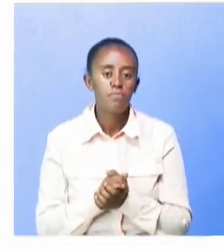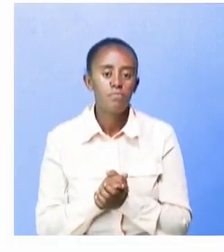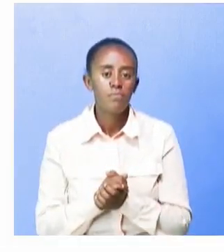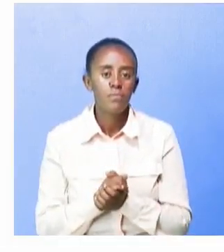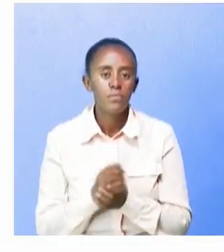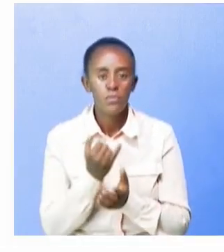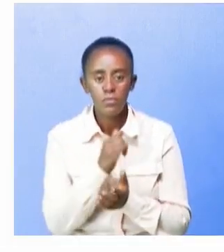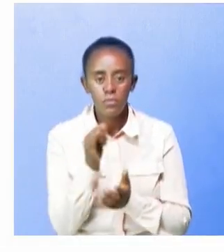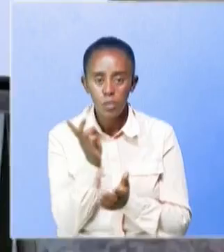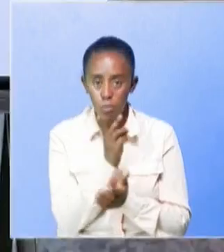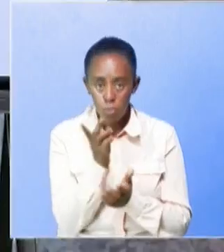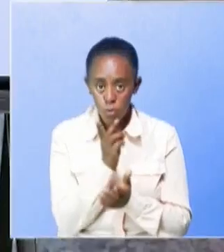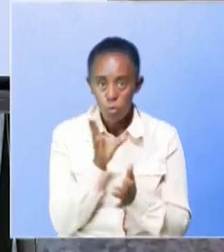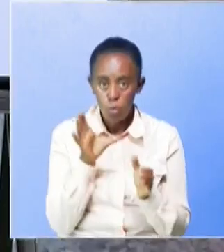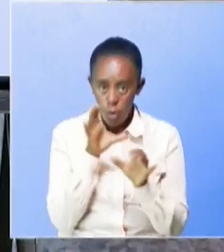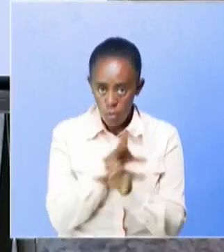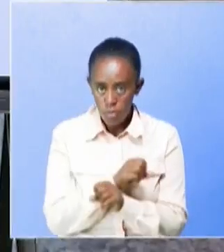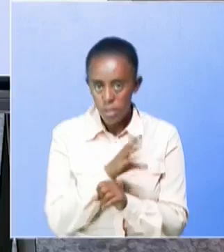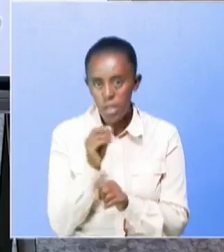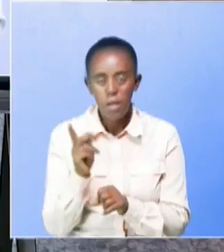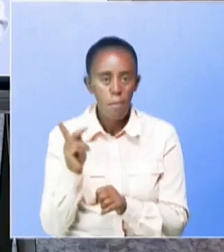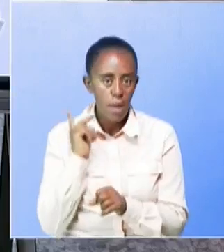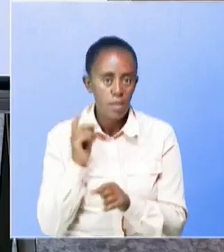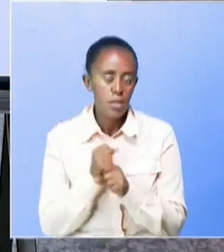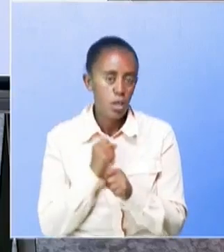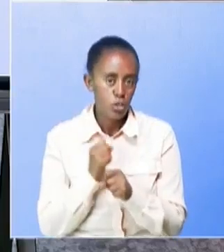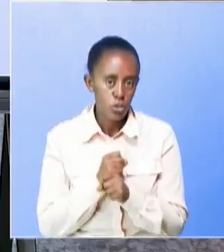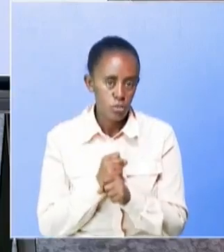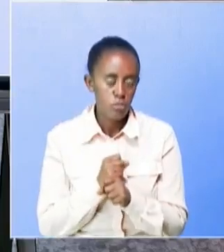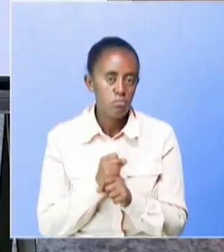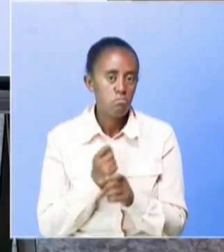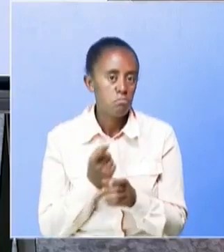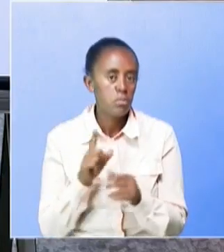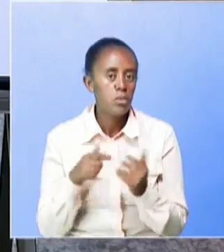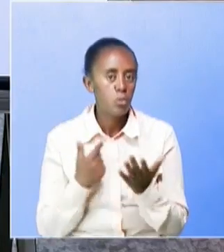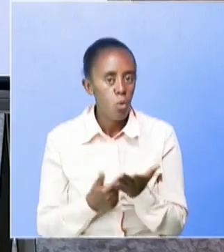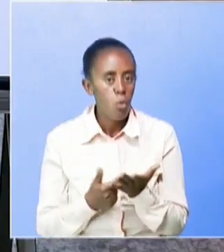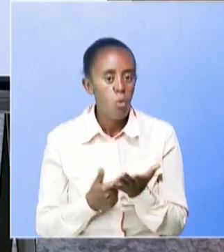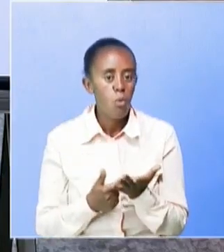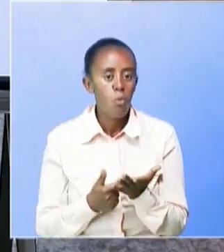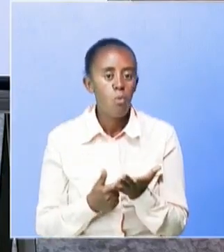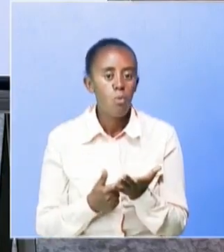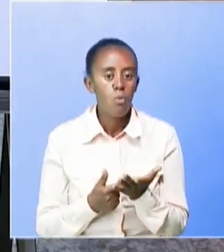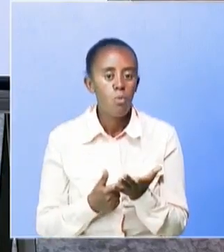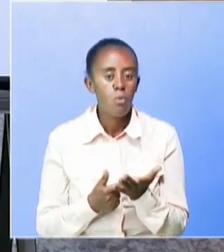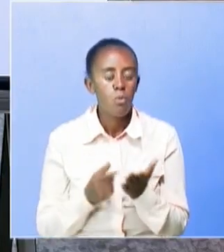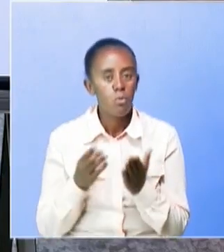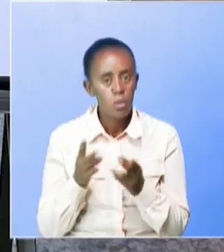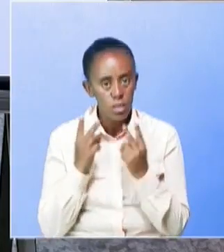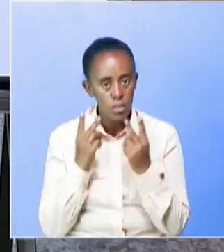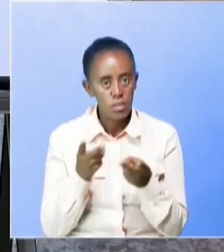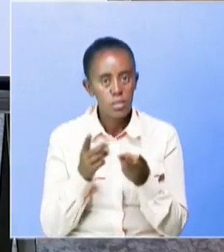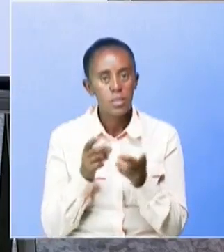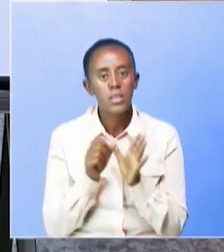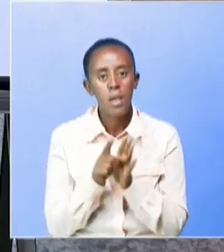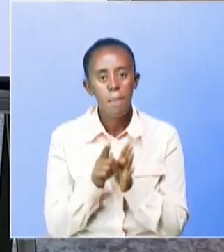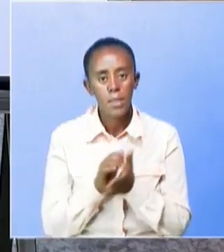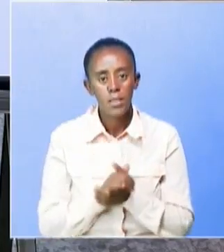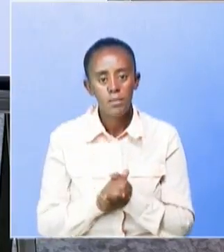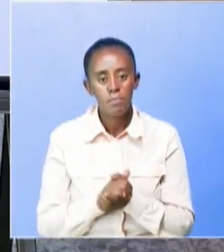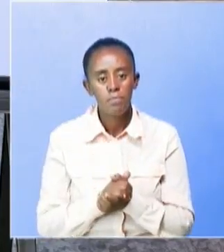They are both completed and past actions. So, let's see an example.